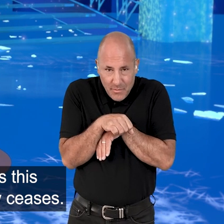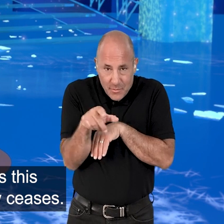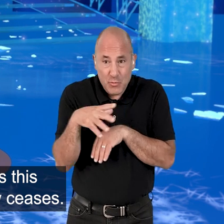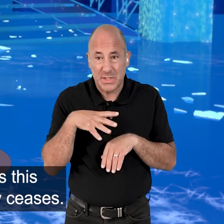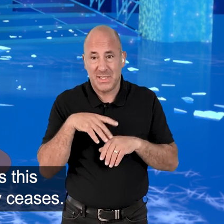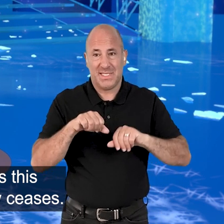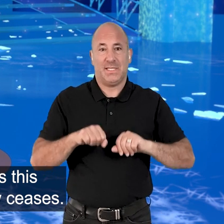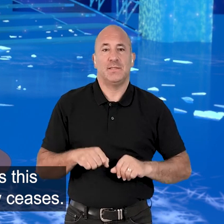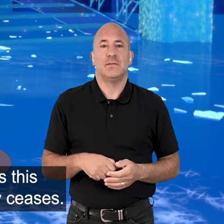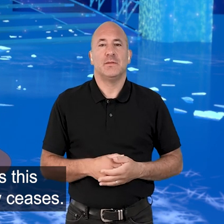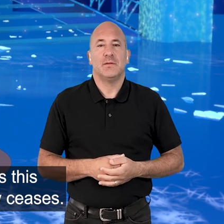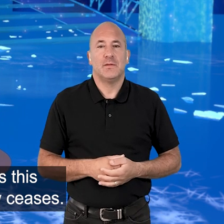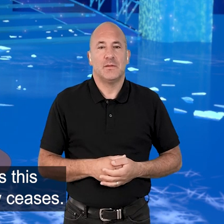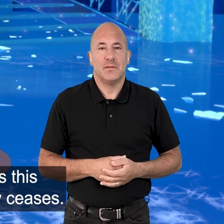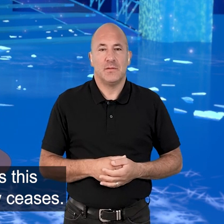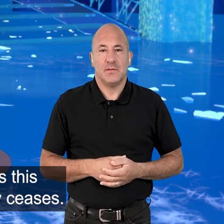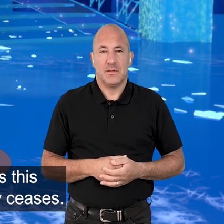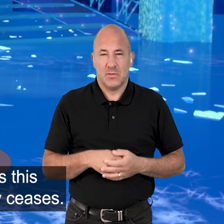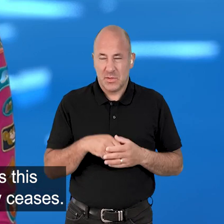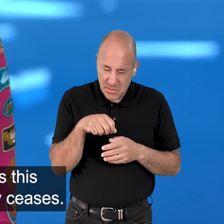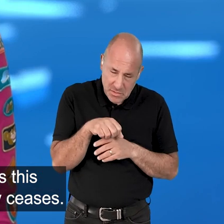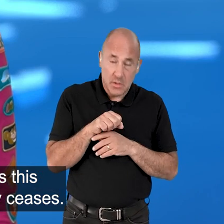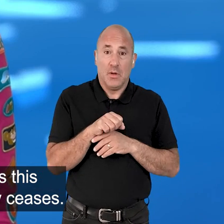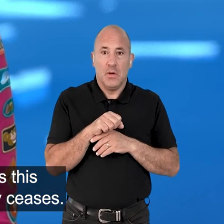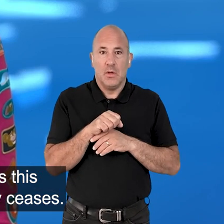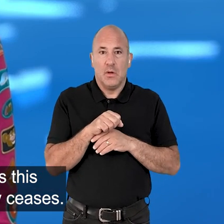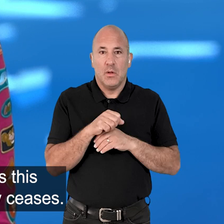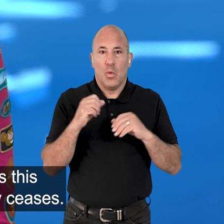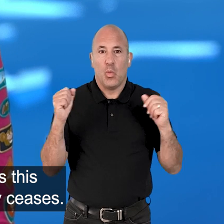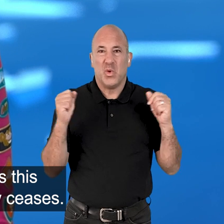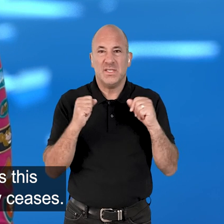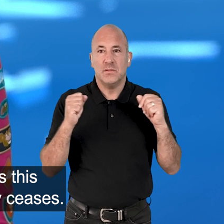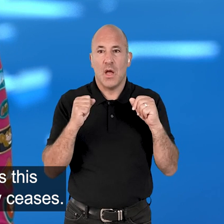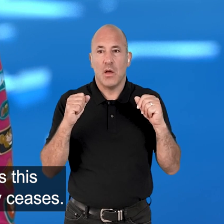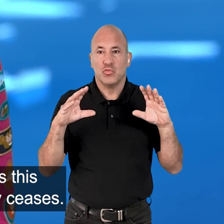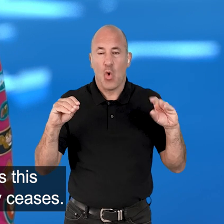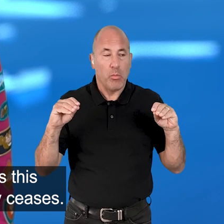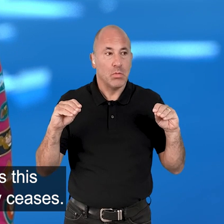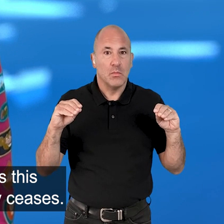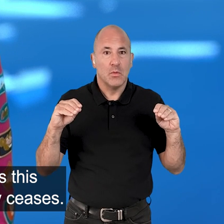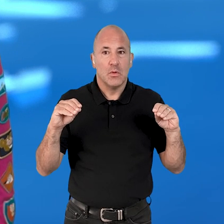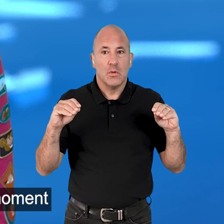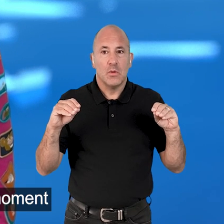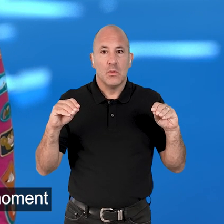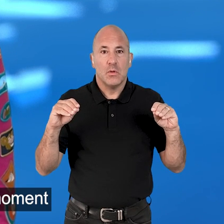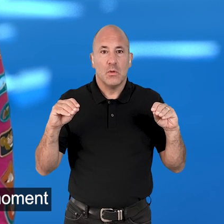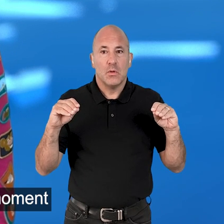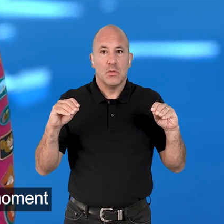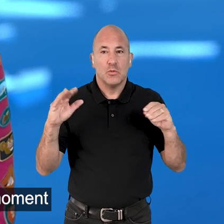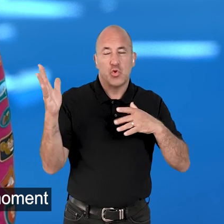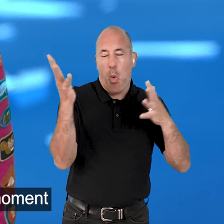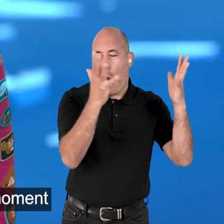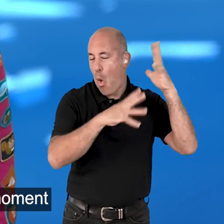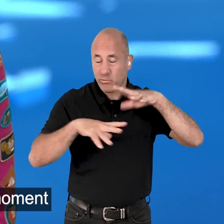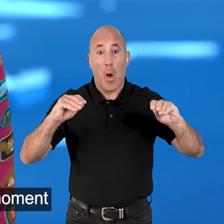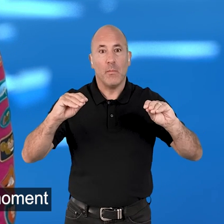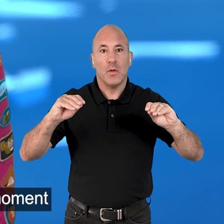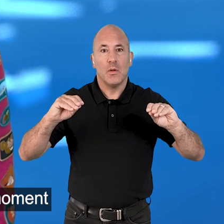Coming up to sit. As she does this, the whole of the winter suddenly ceases. The